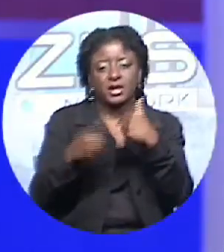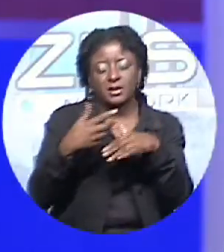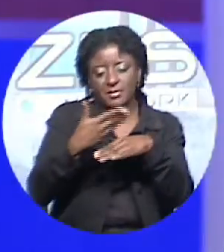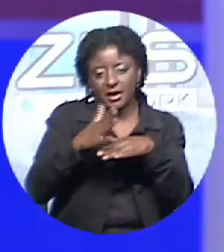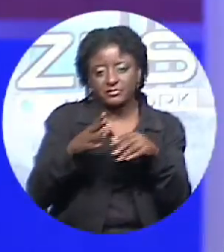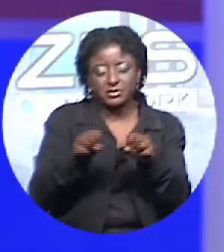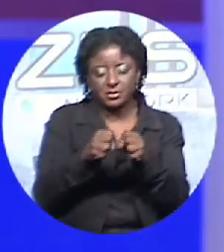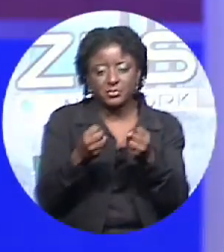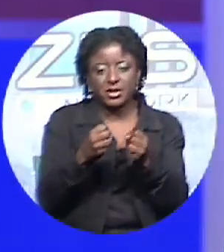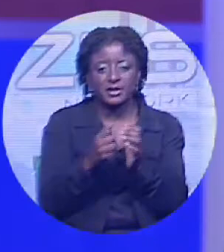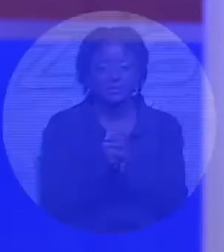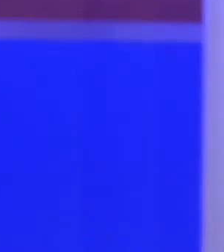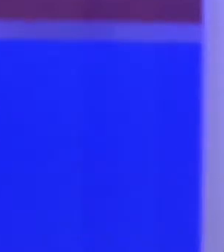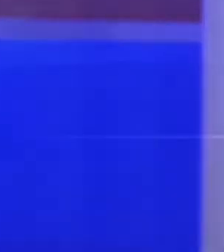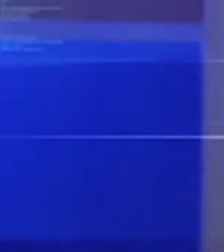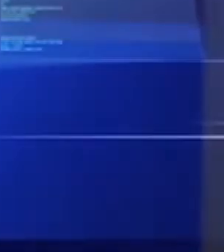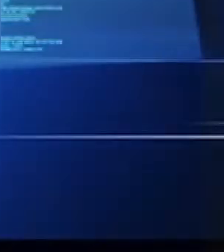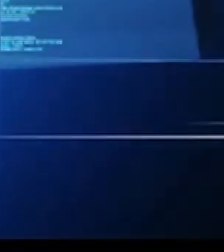come after the break.